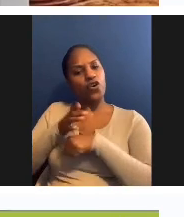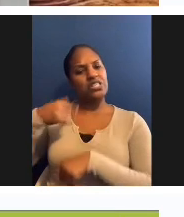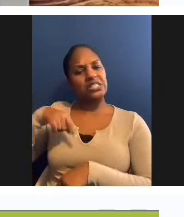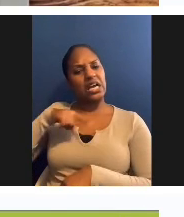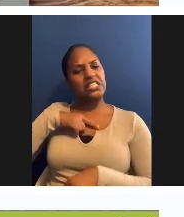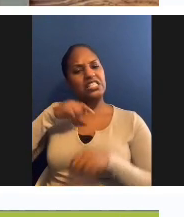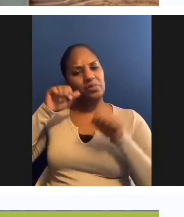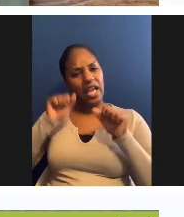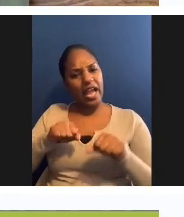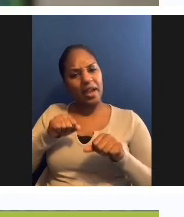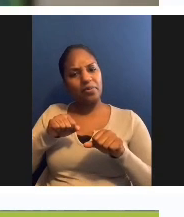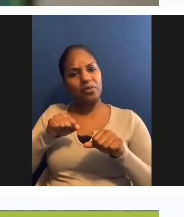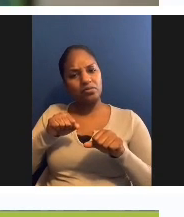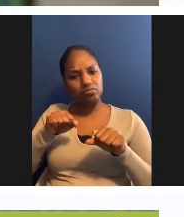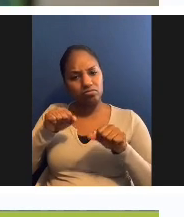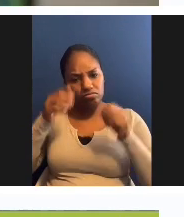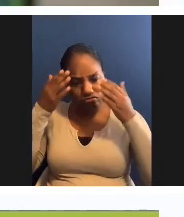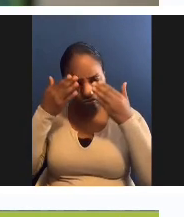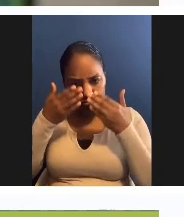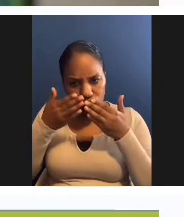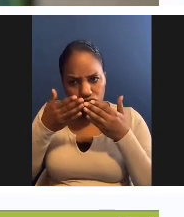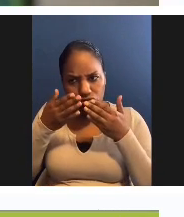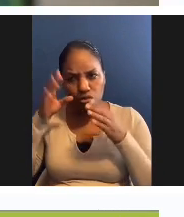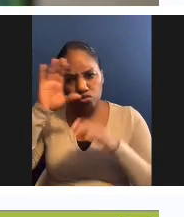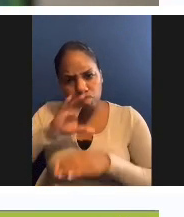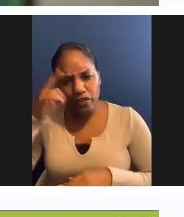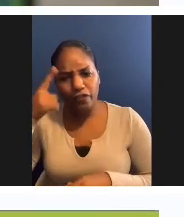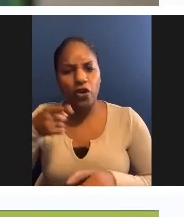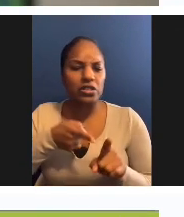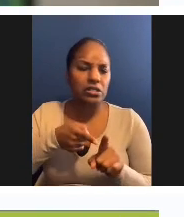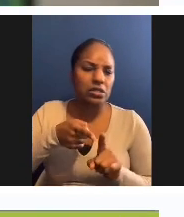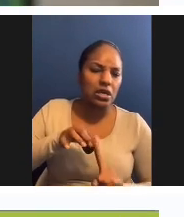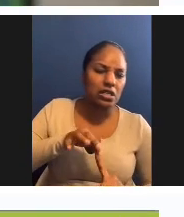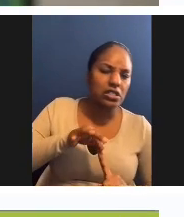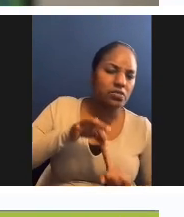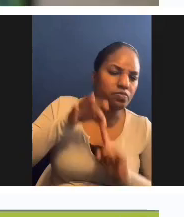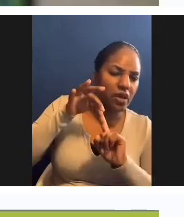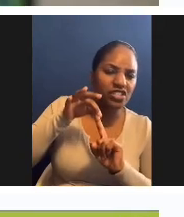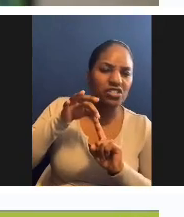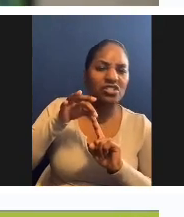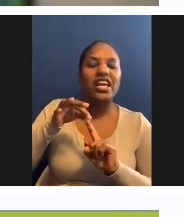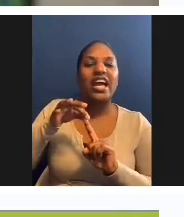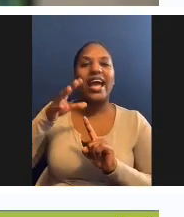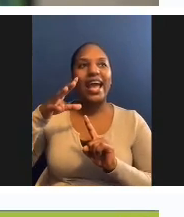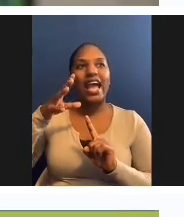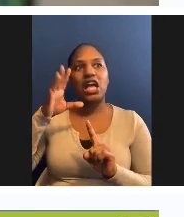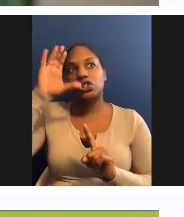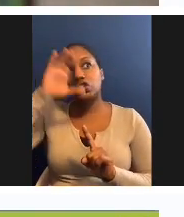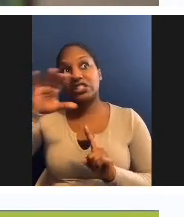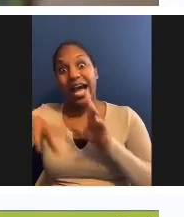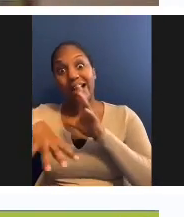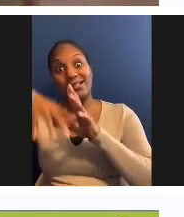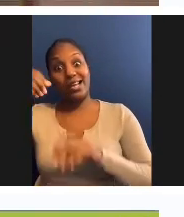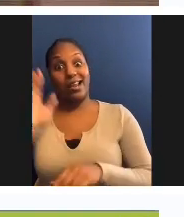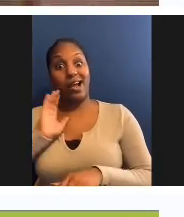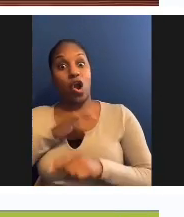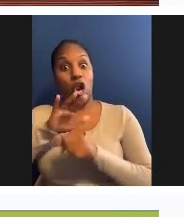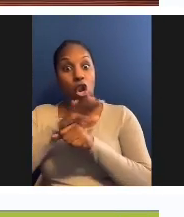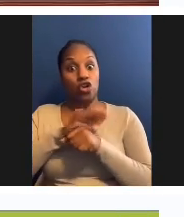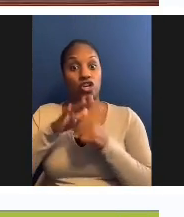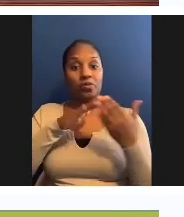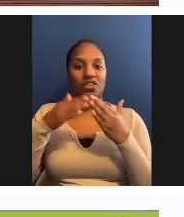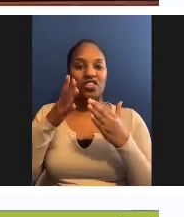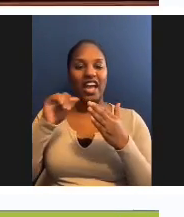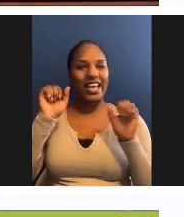able to look for specialists and to be able to look outside of our local community for healthcare to address some of her more